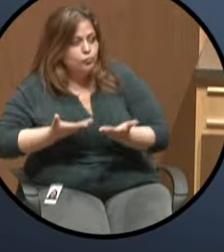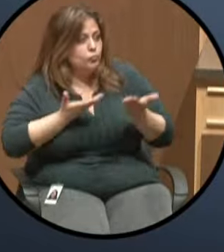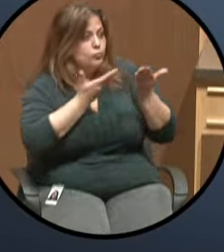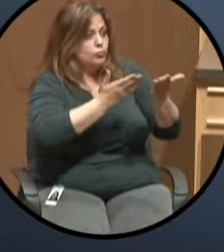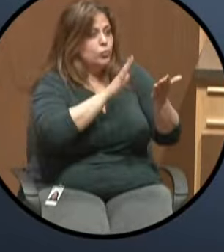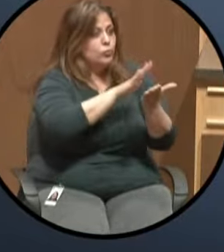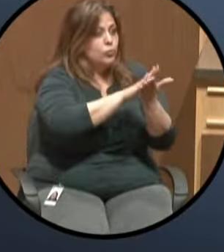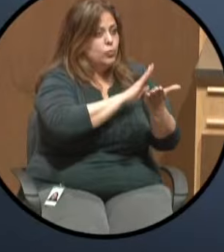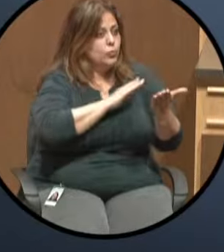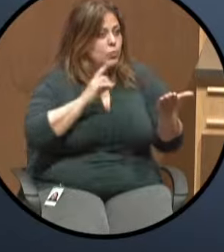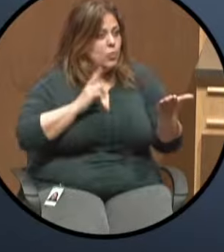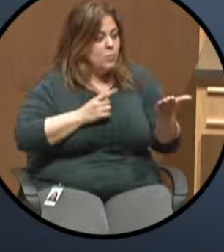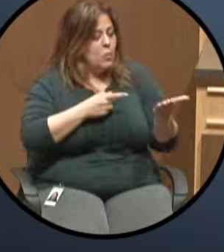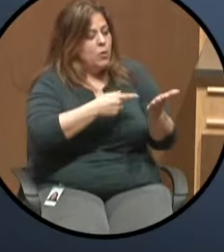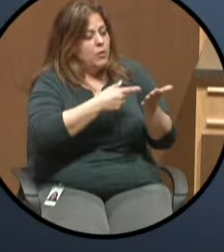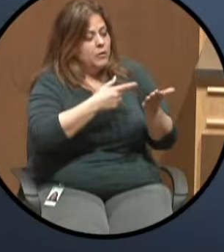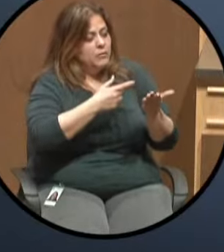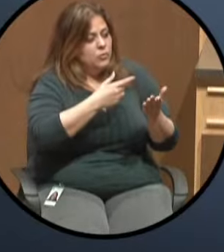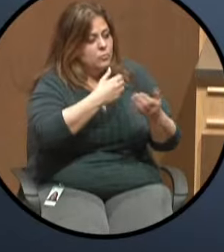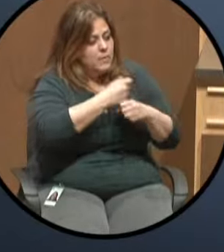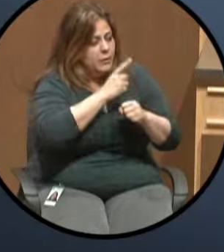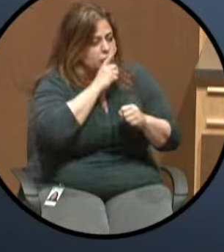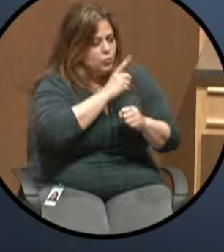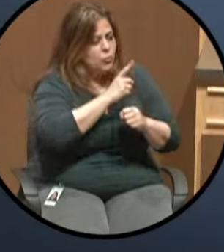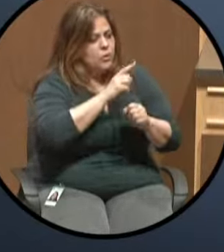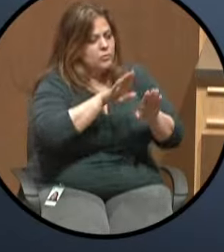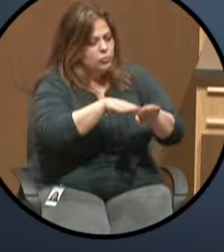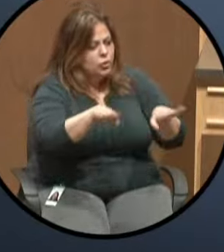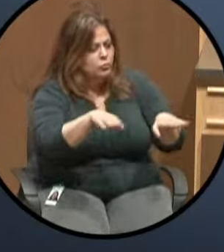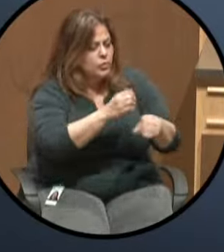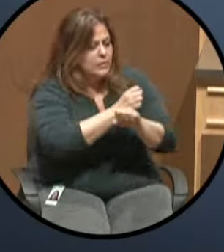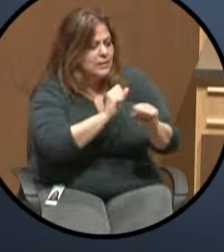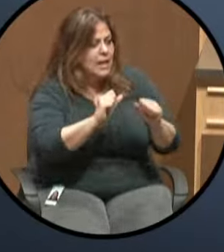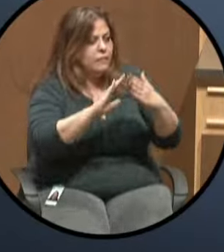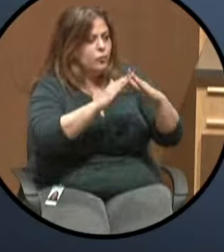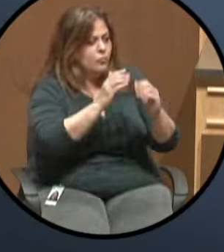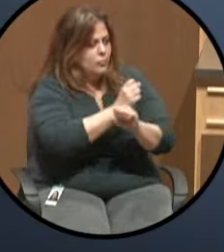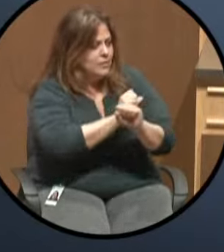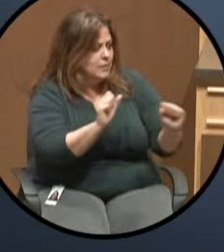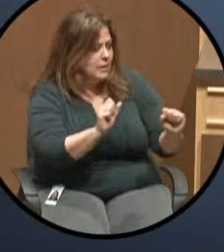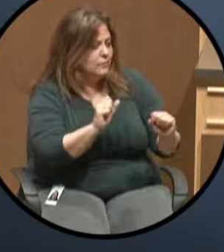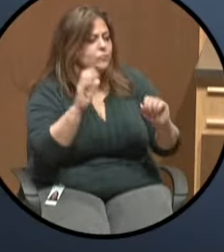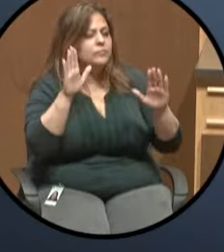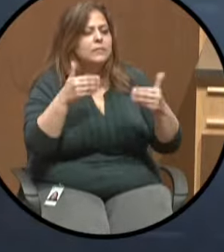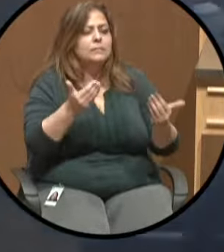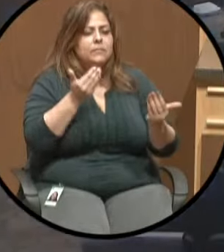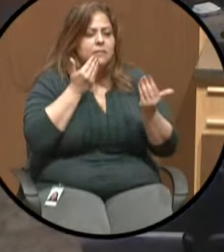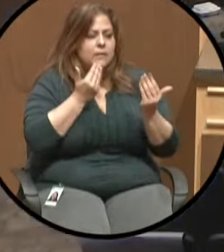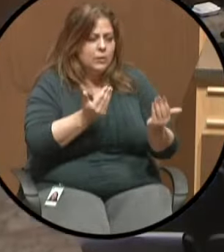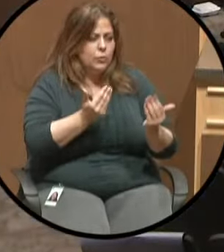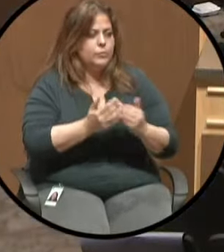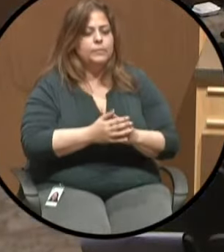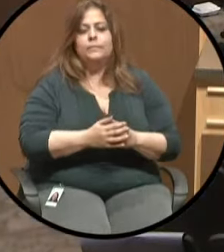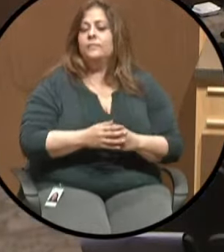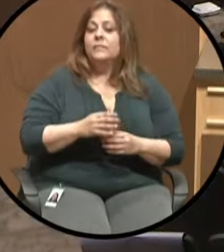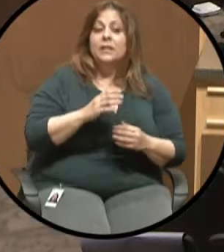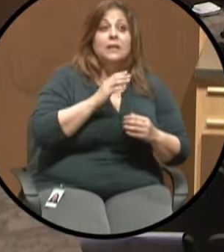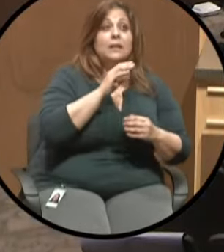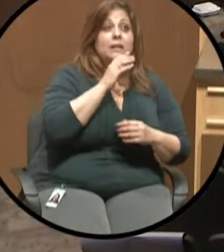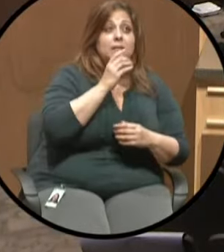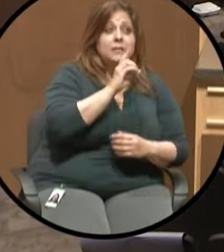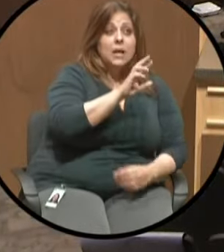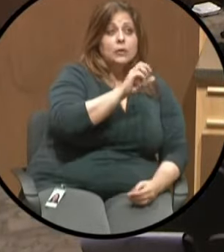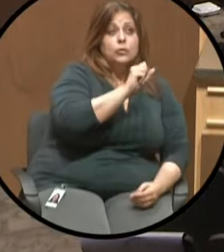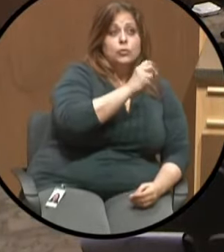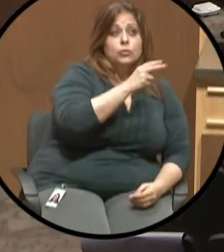Board on these issues for the safety of our children and community. Thank you. Thank you, Dr. Hsu. Dr. Muzinski.